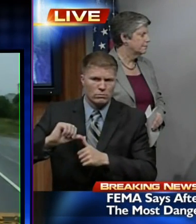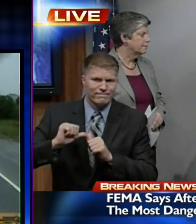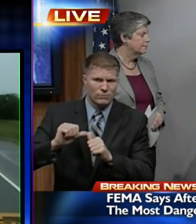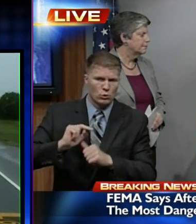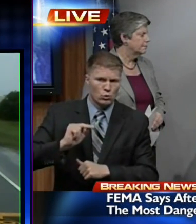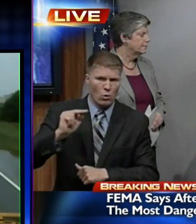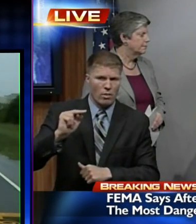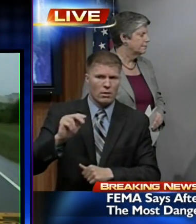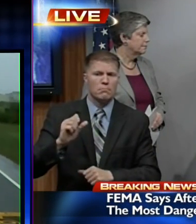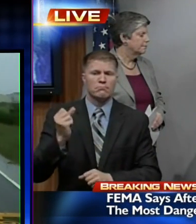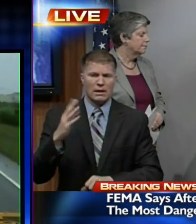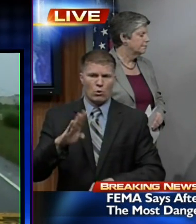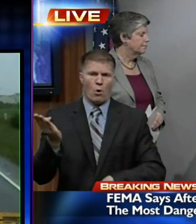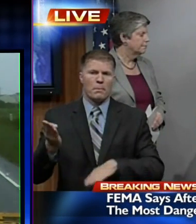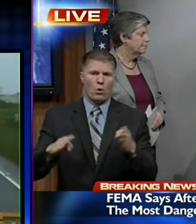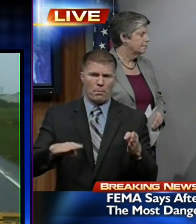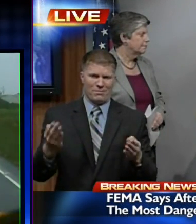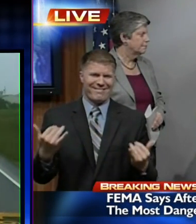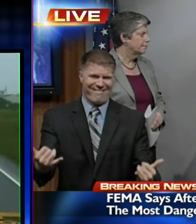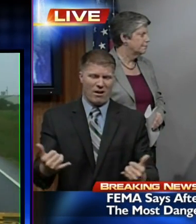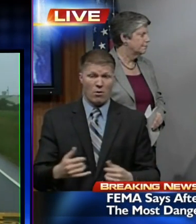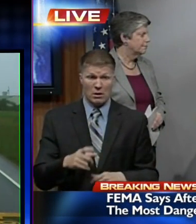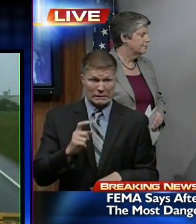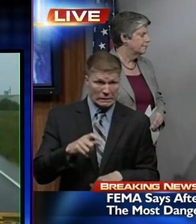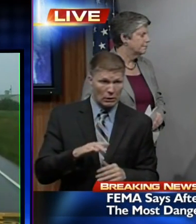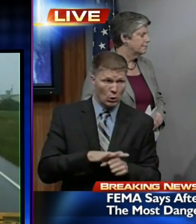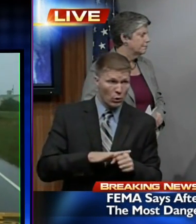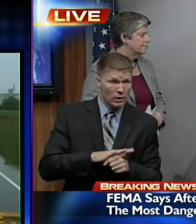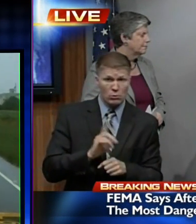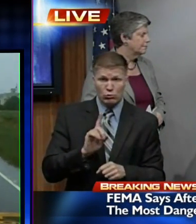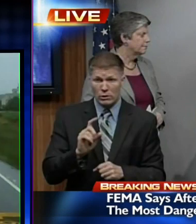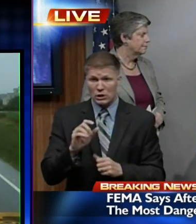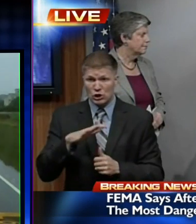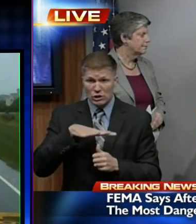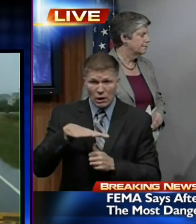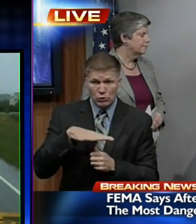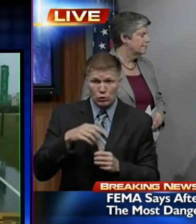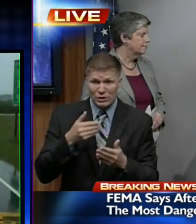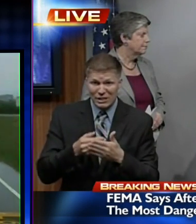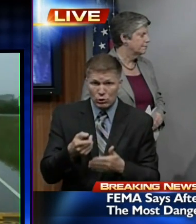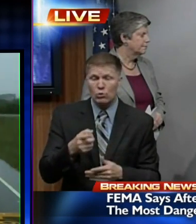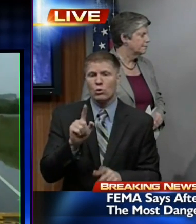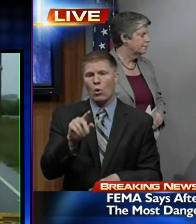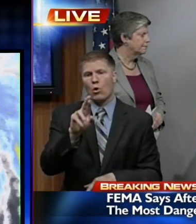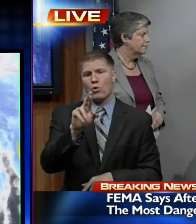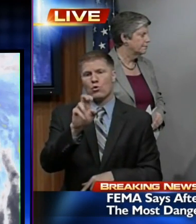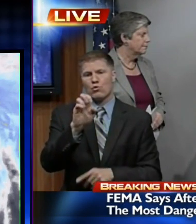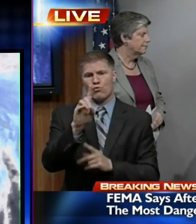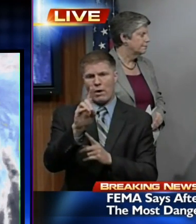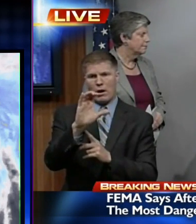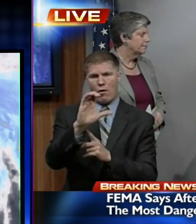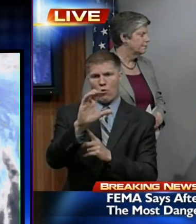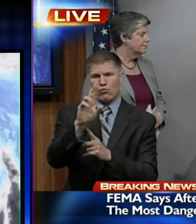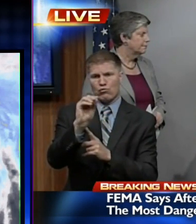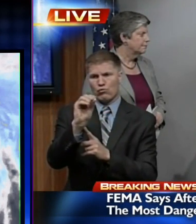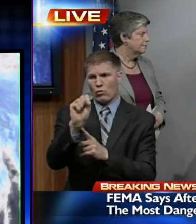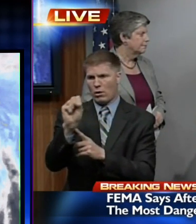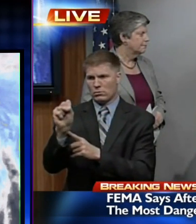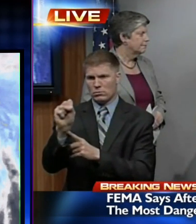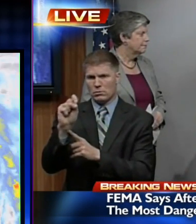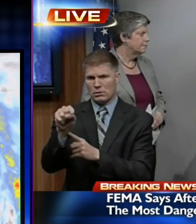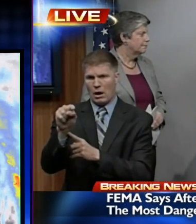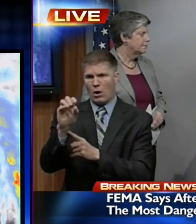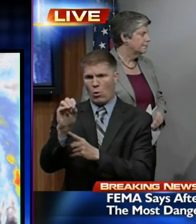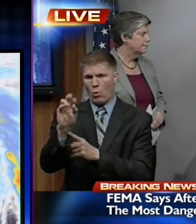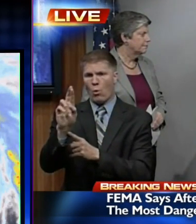as we speak. If you need the location of a shelter, you should go to redcross.org. There is an app